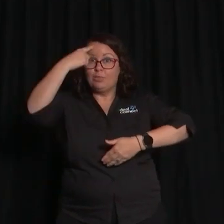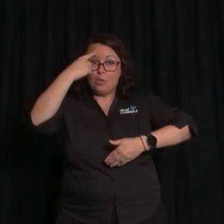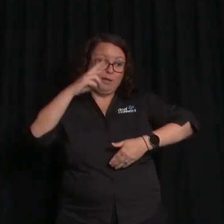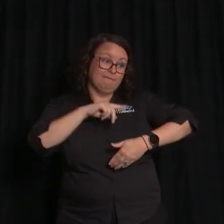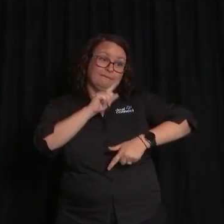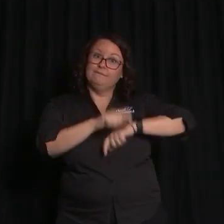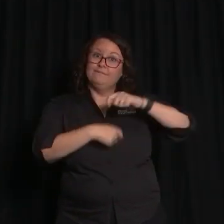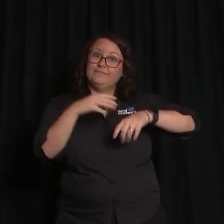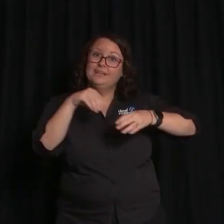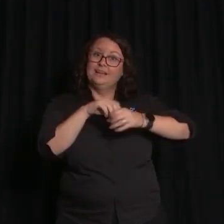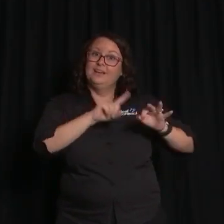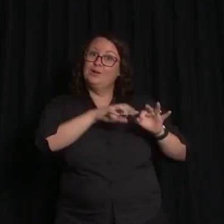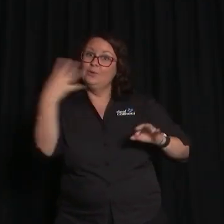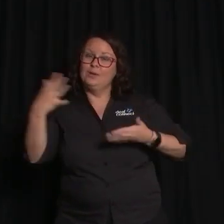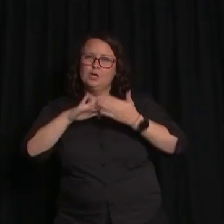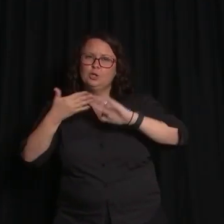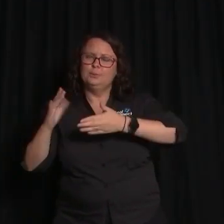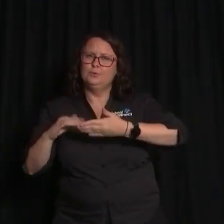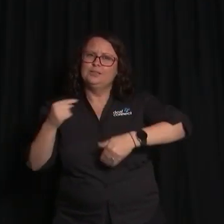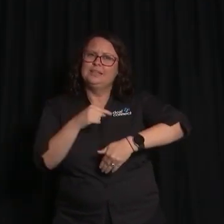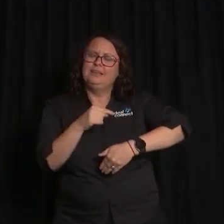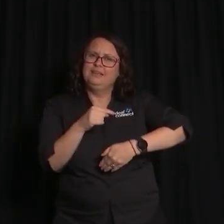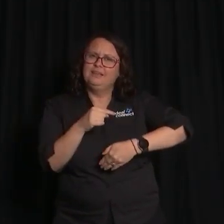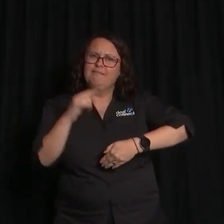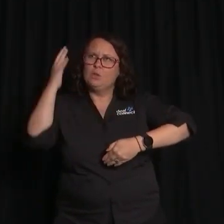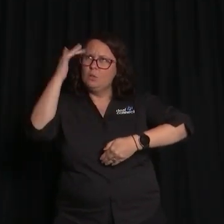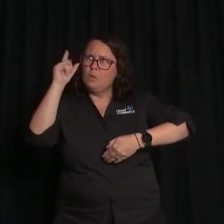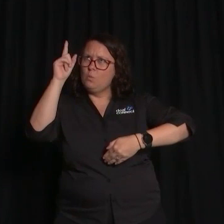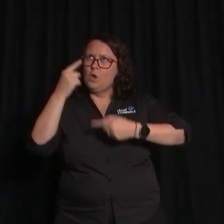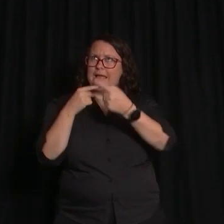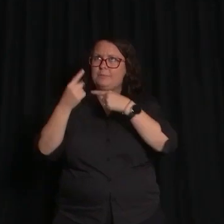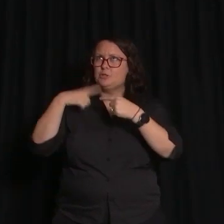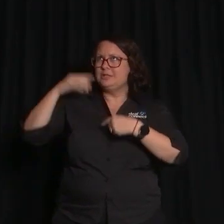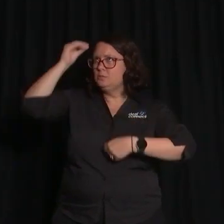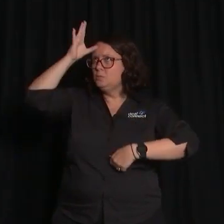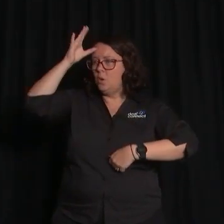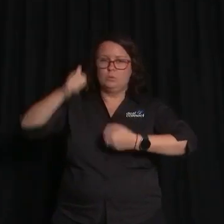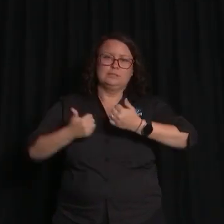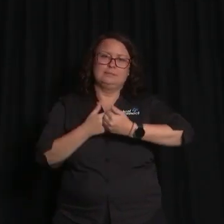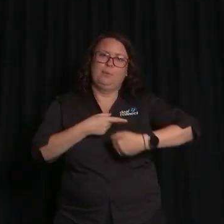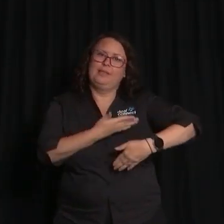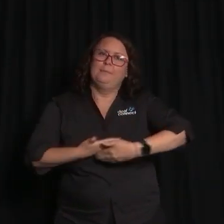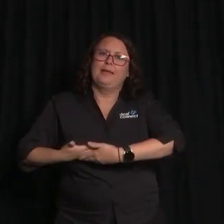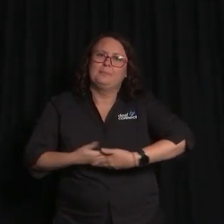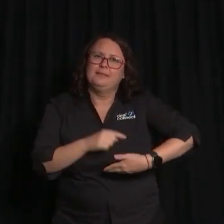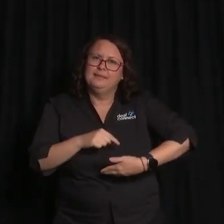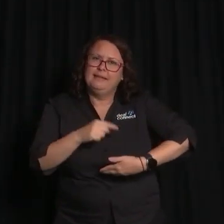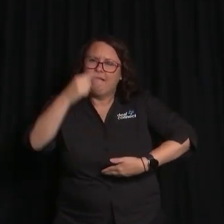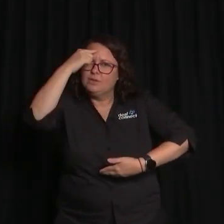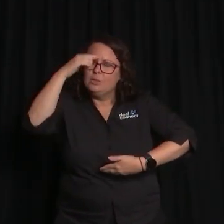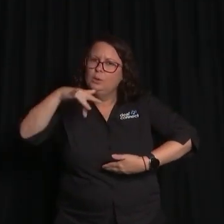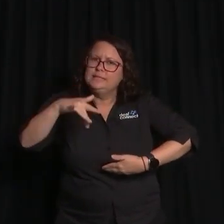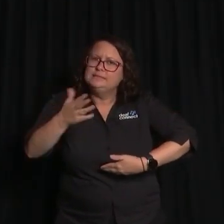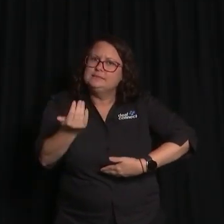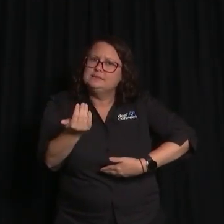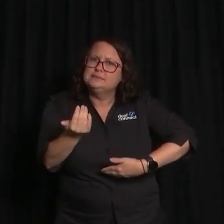is LGBTQIA+? Have you thought about the information that you will need to support them? Have you thought about that?